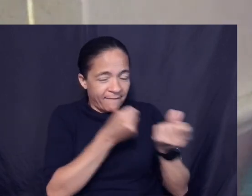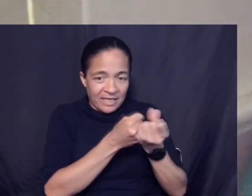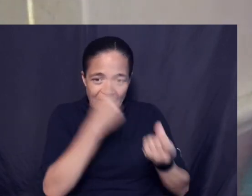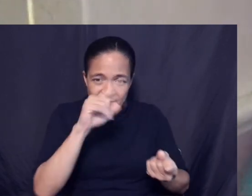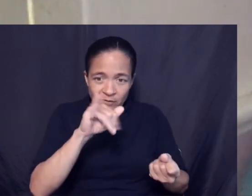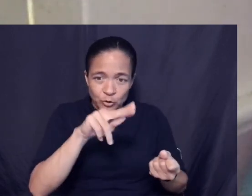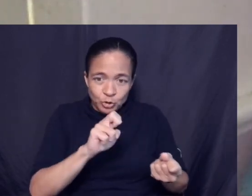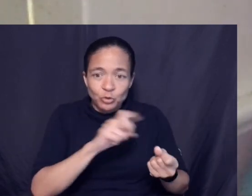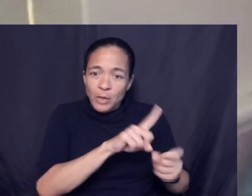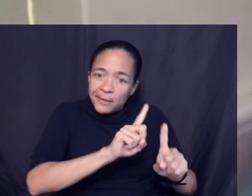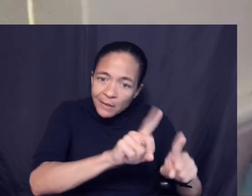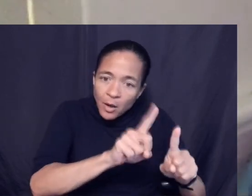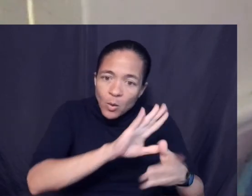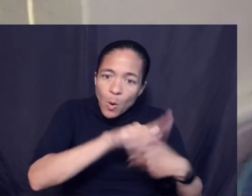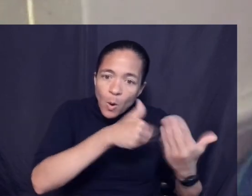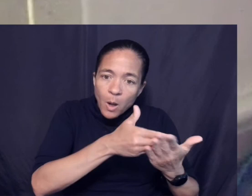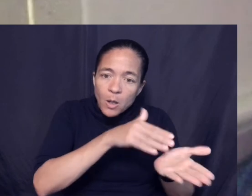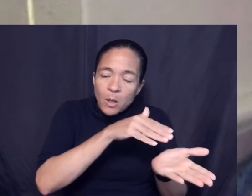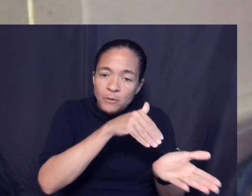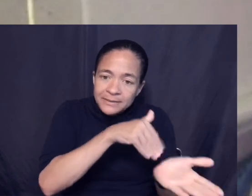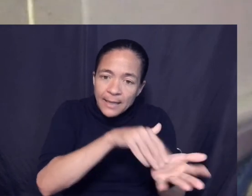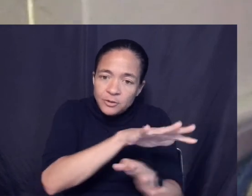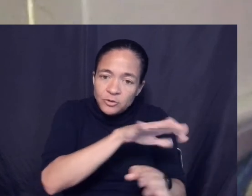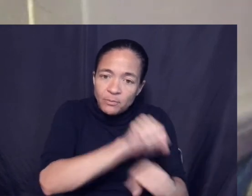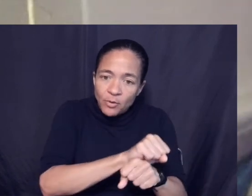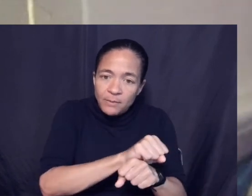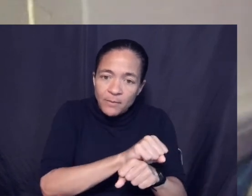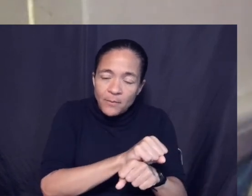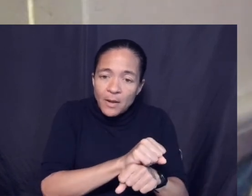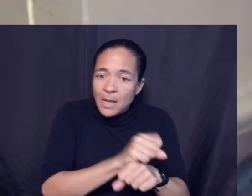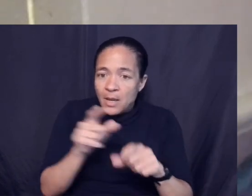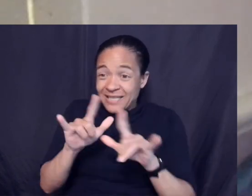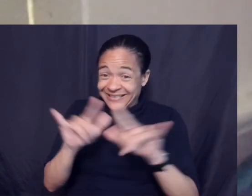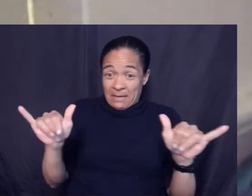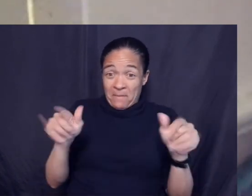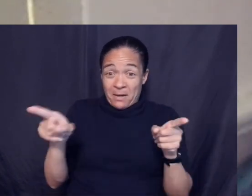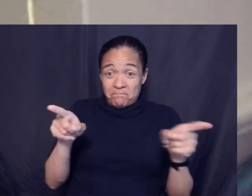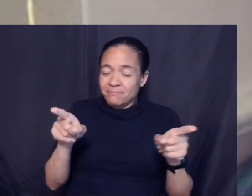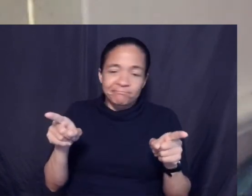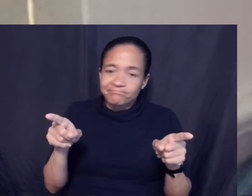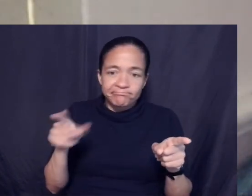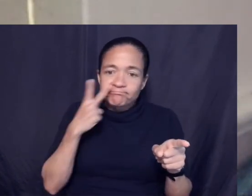June and for her to make it to all of her medical appointments while someone employs me full-time.